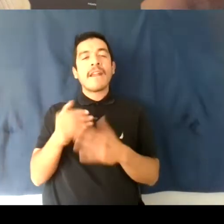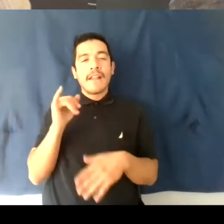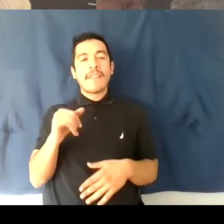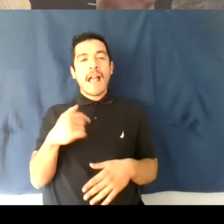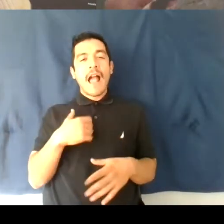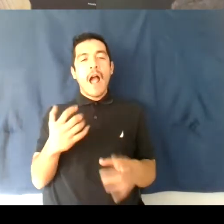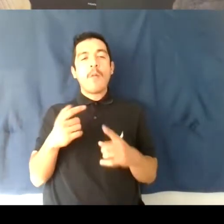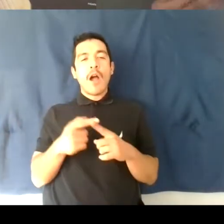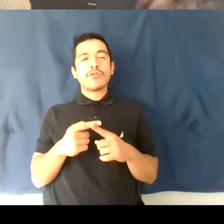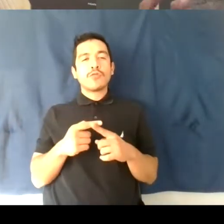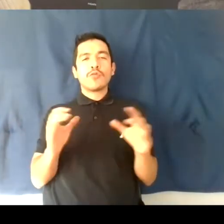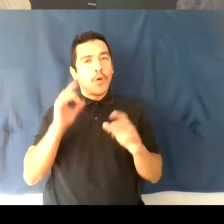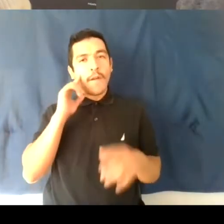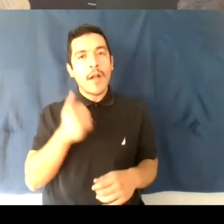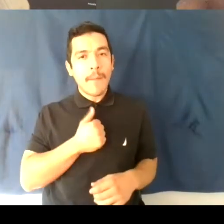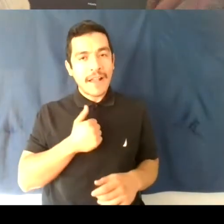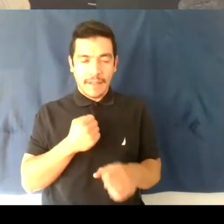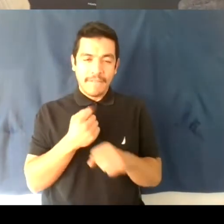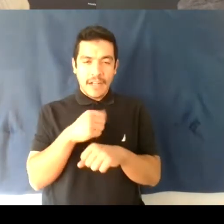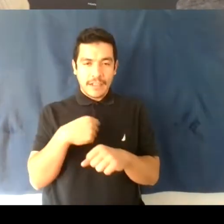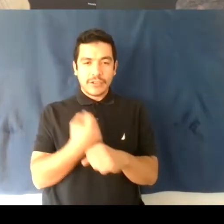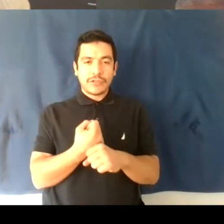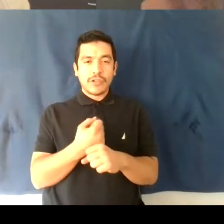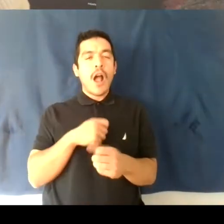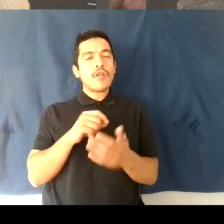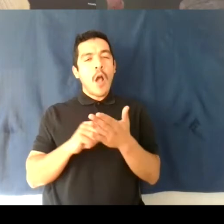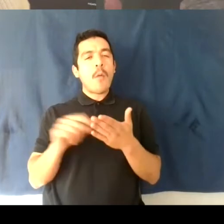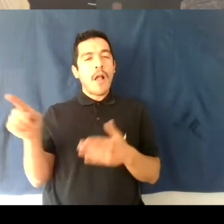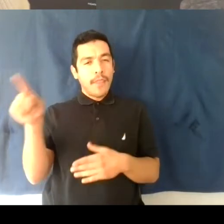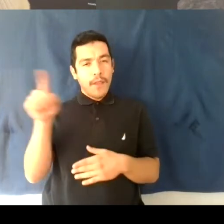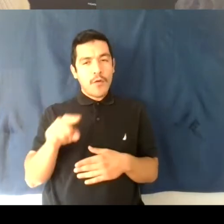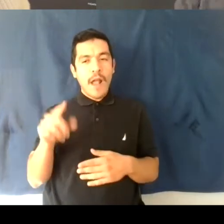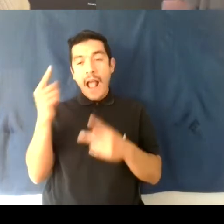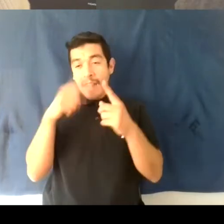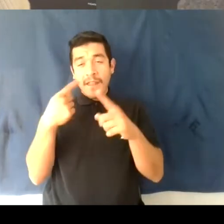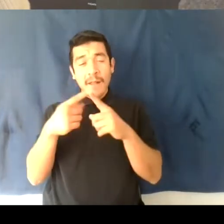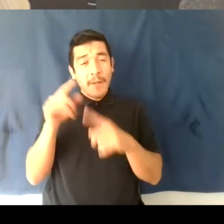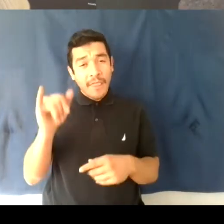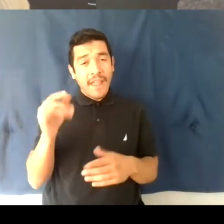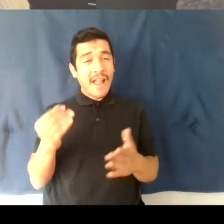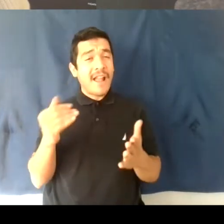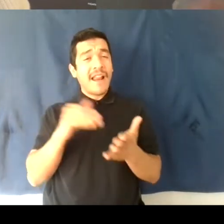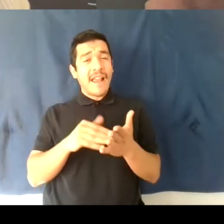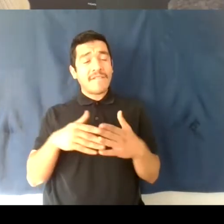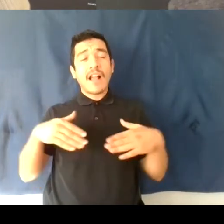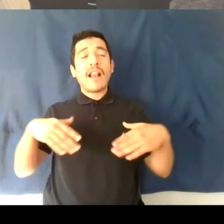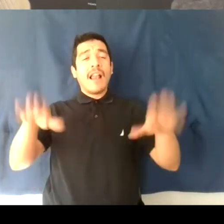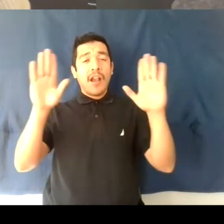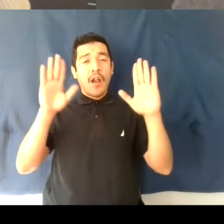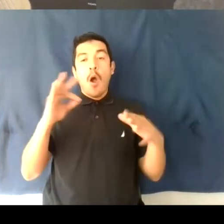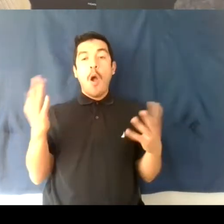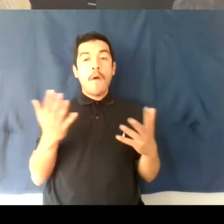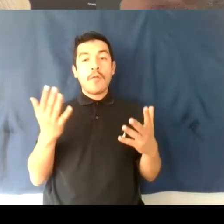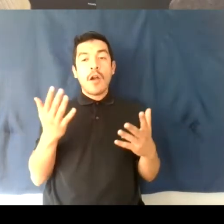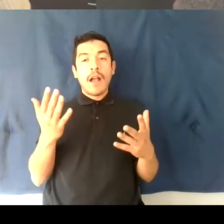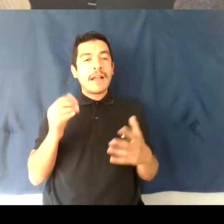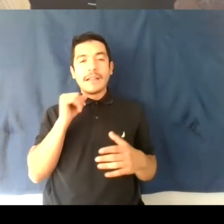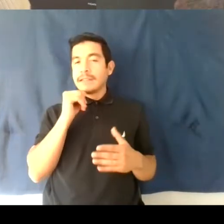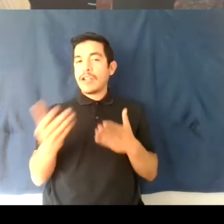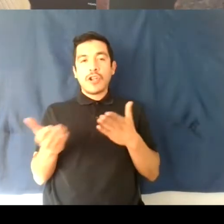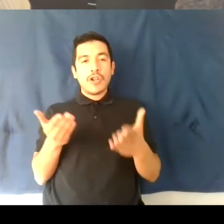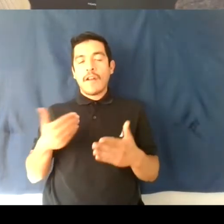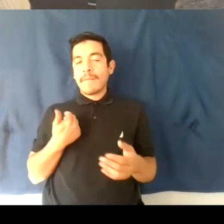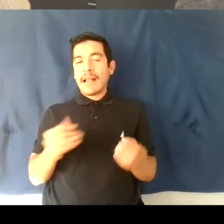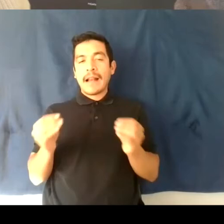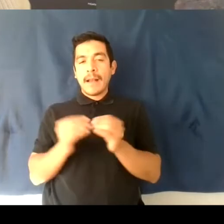want to manifest for myself in the new year. So I write those down and thinking about that. And again, letting go of what does not serve me anymore